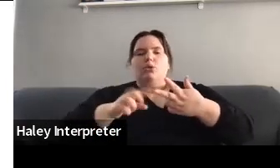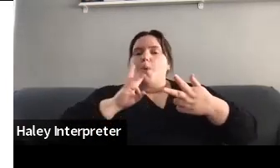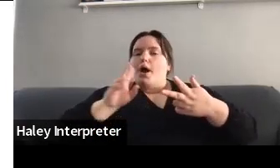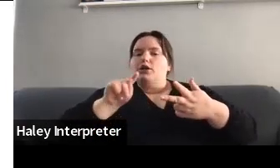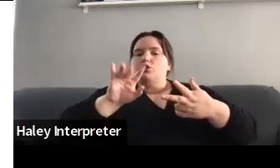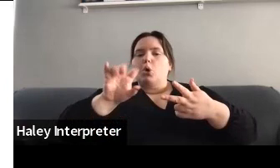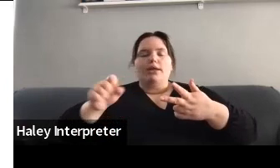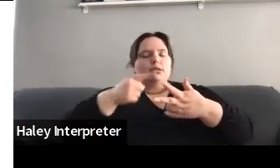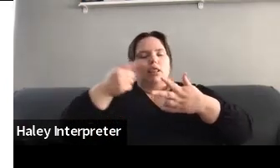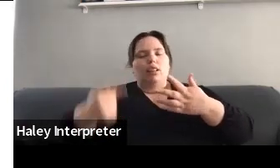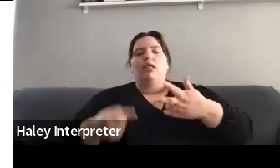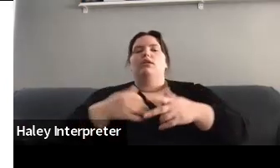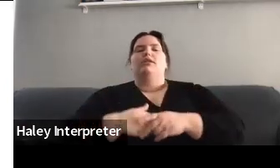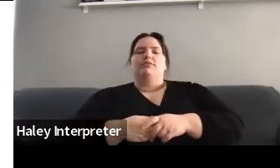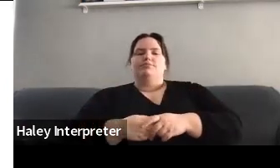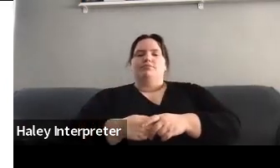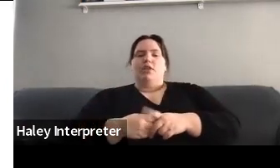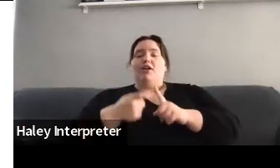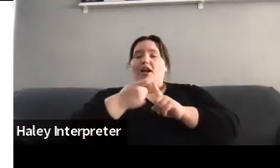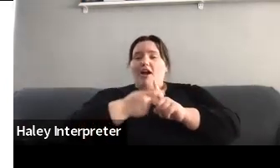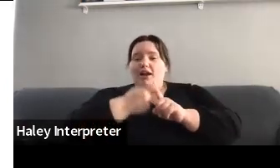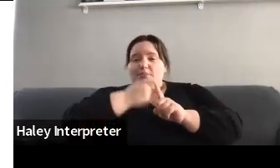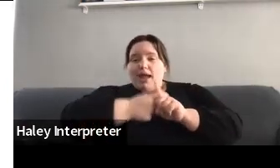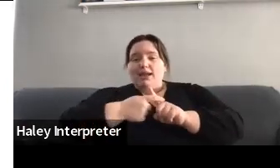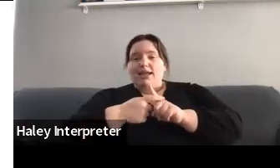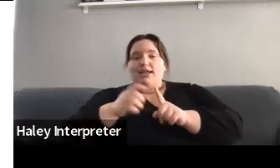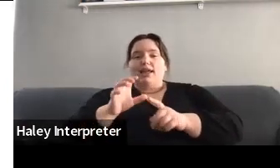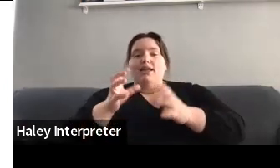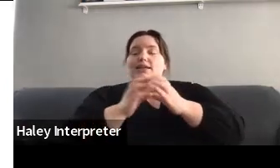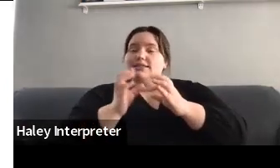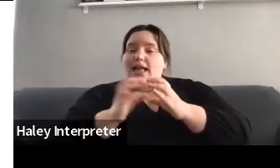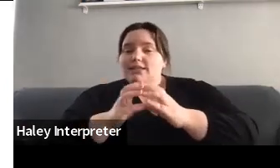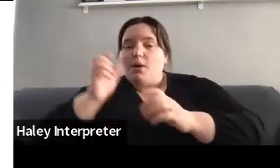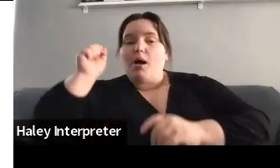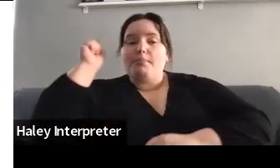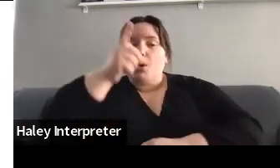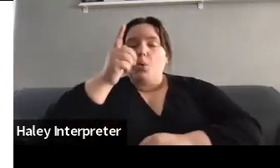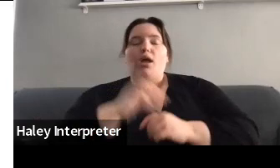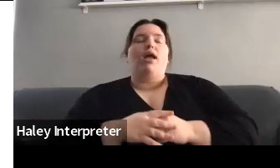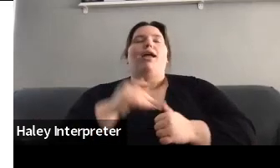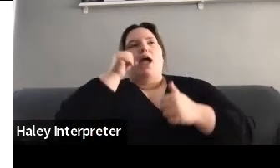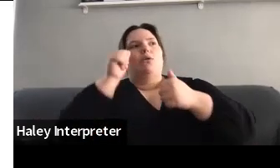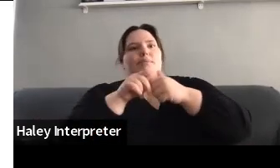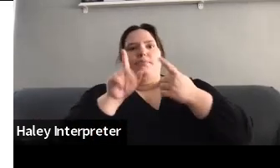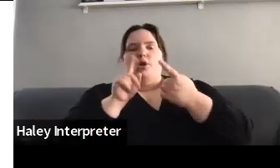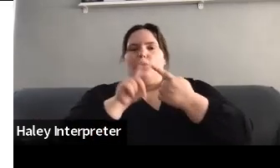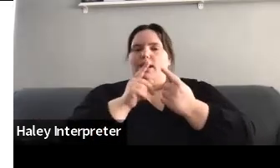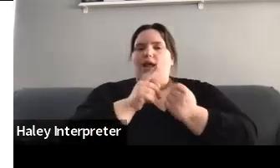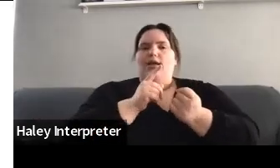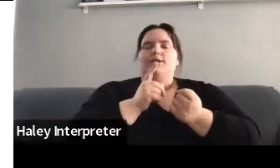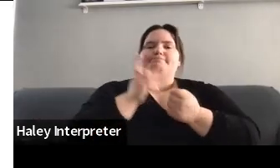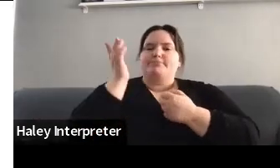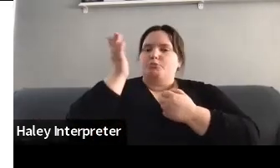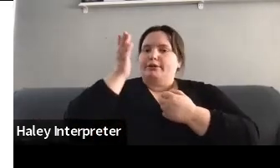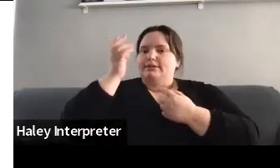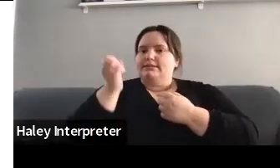ball launchers, which I remember when I did this presentation several years ago, these were very, very